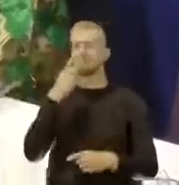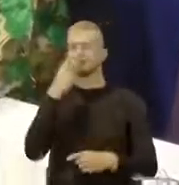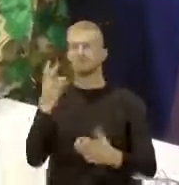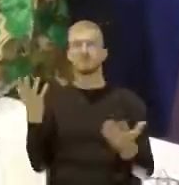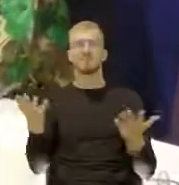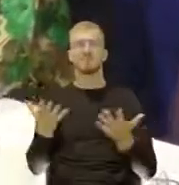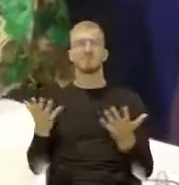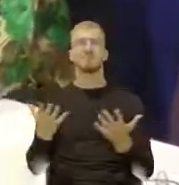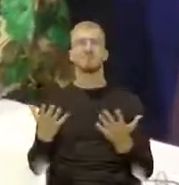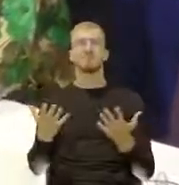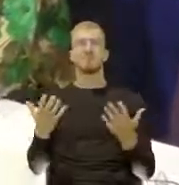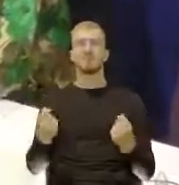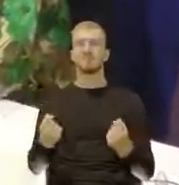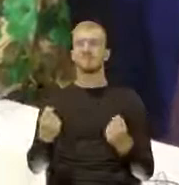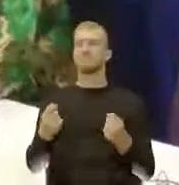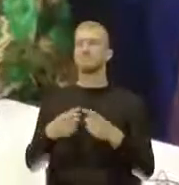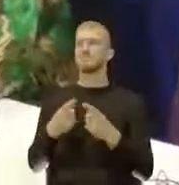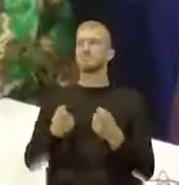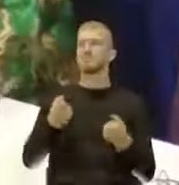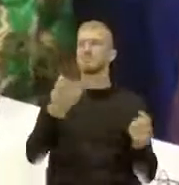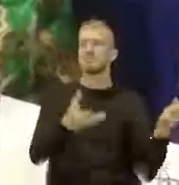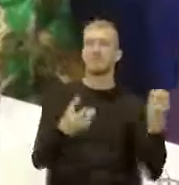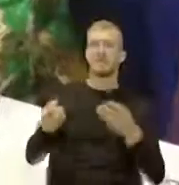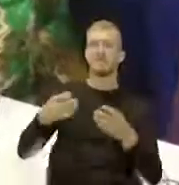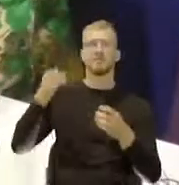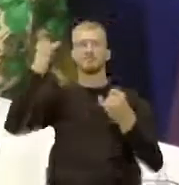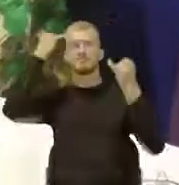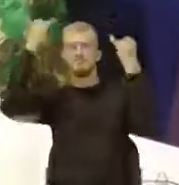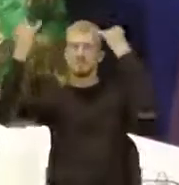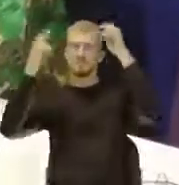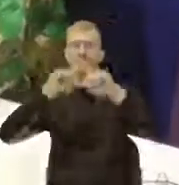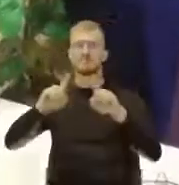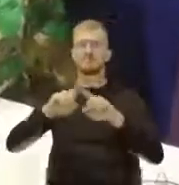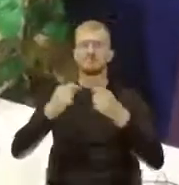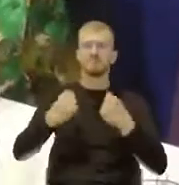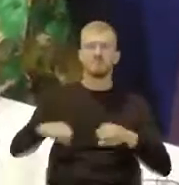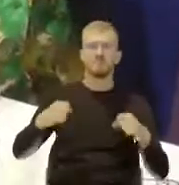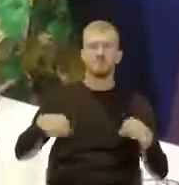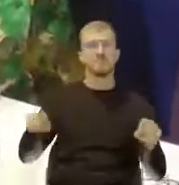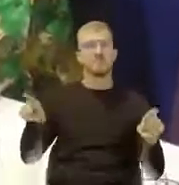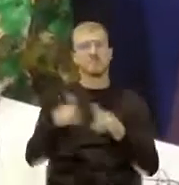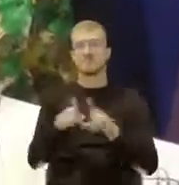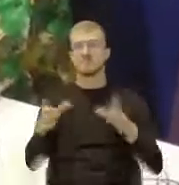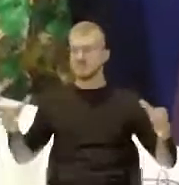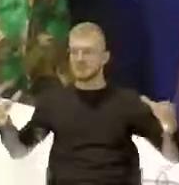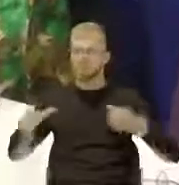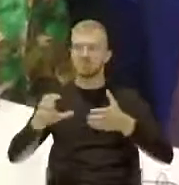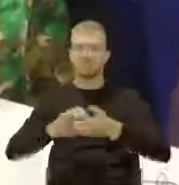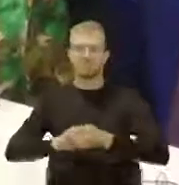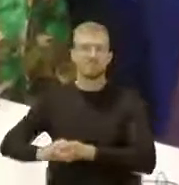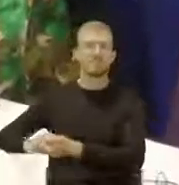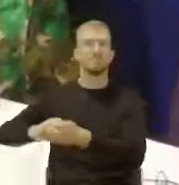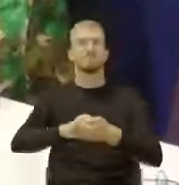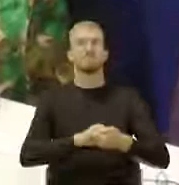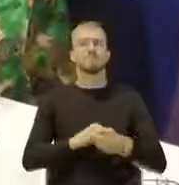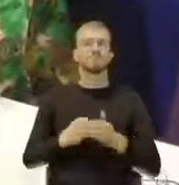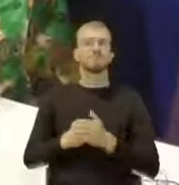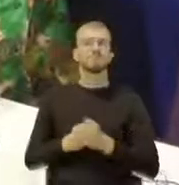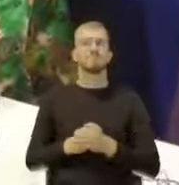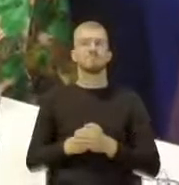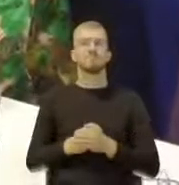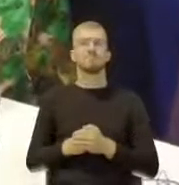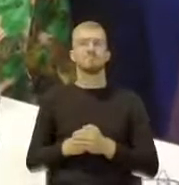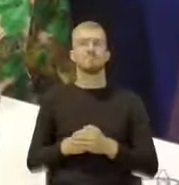solidarity. And that continues, and I think that's very important. The other thing why it's very important also to be in this